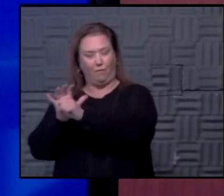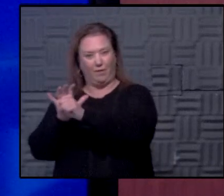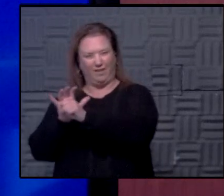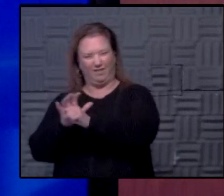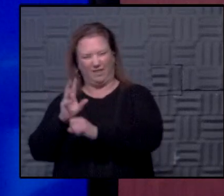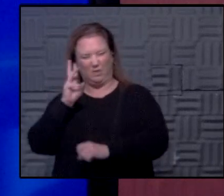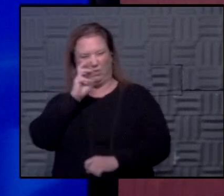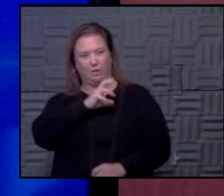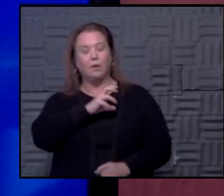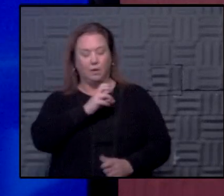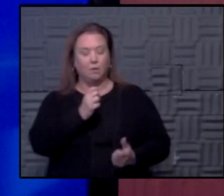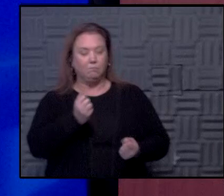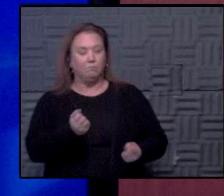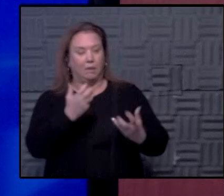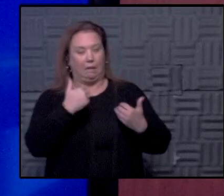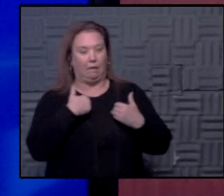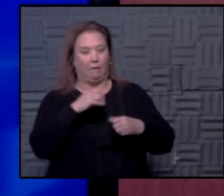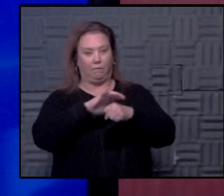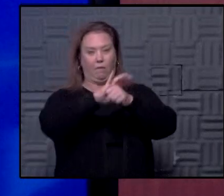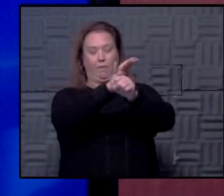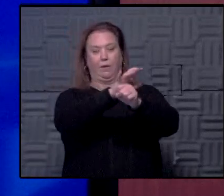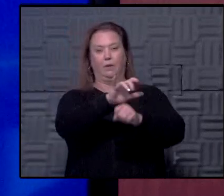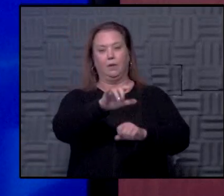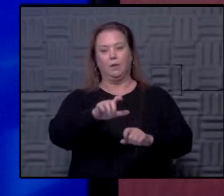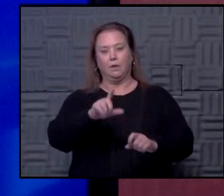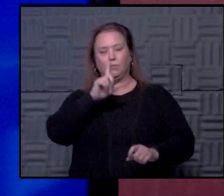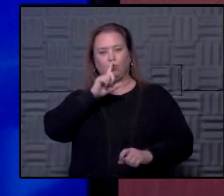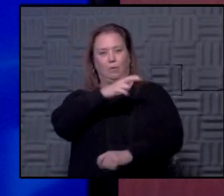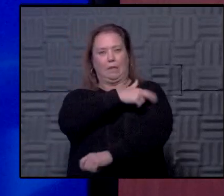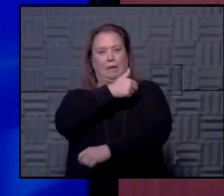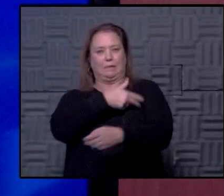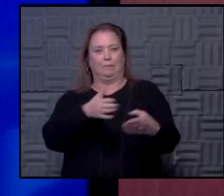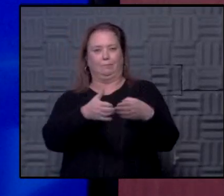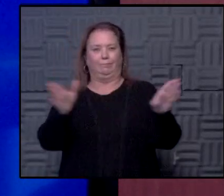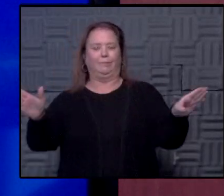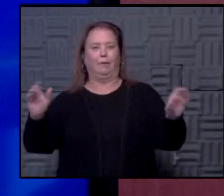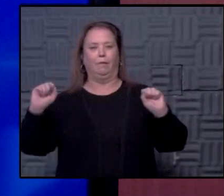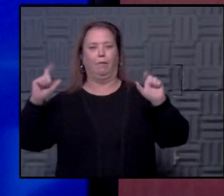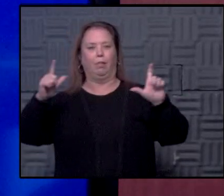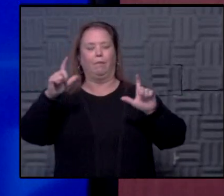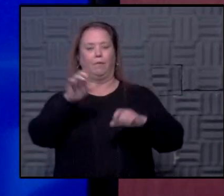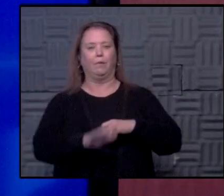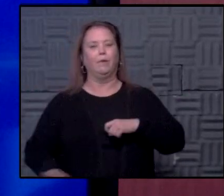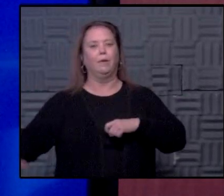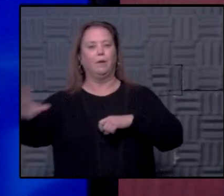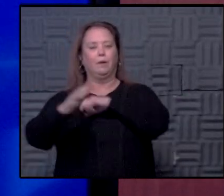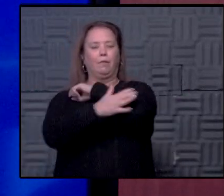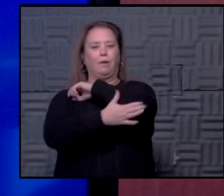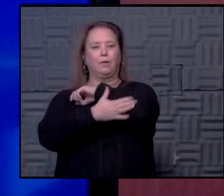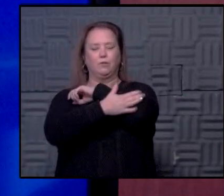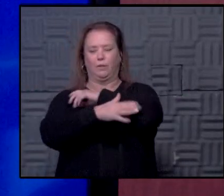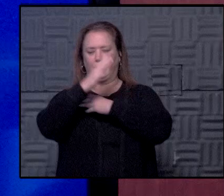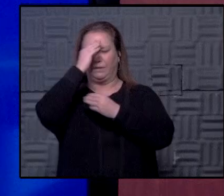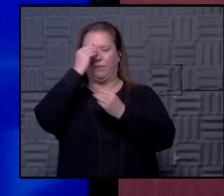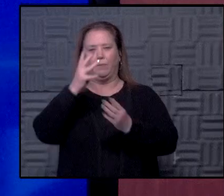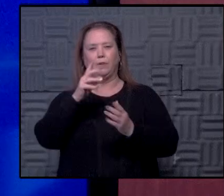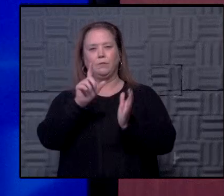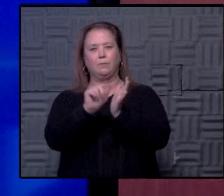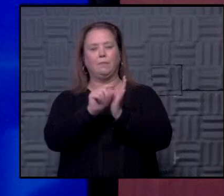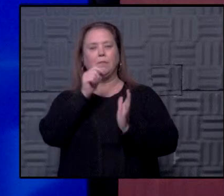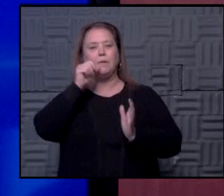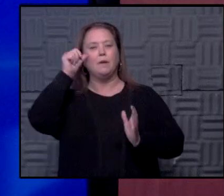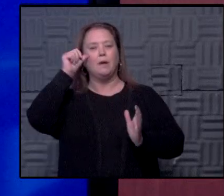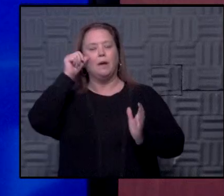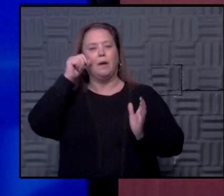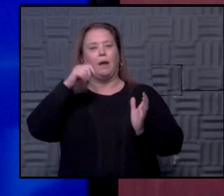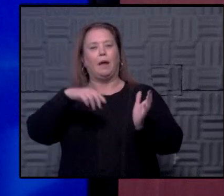really weird. Now, we have a ton that have COVID, but that's also true in the hospital, and it's true throughout the country. There's some information that was published yesterday that talked about how